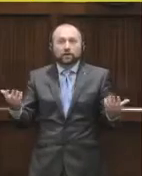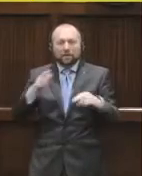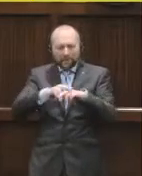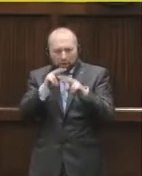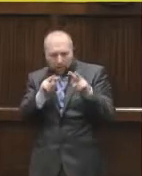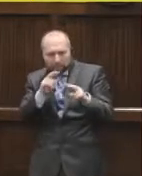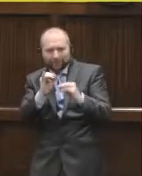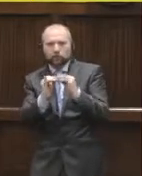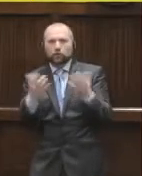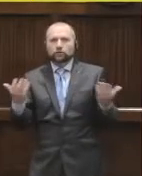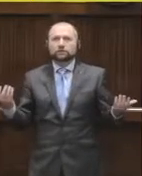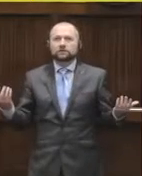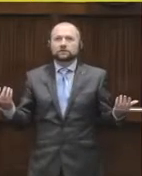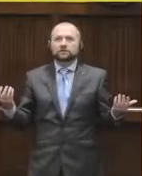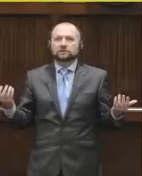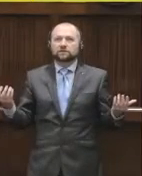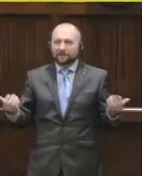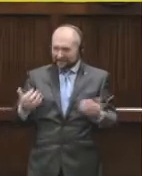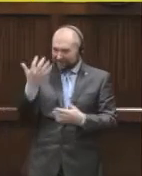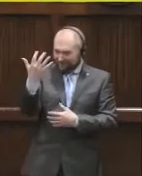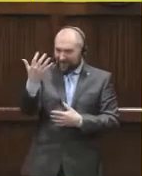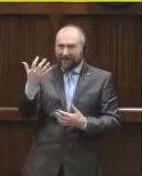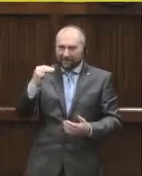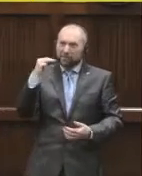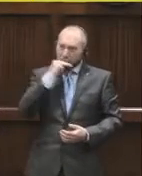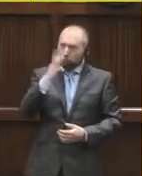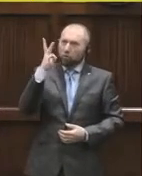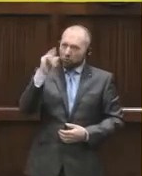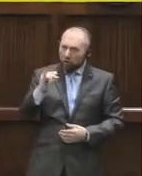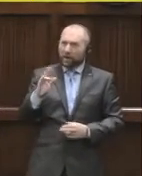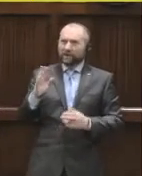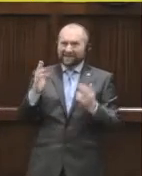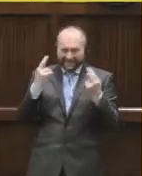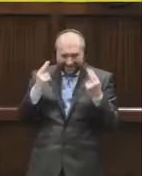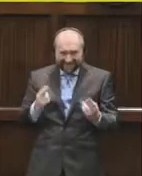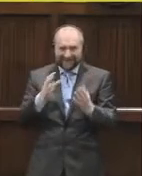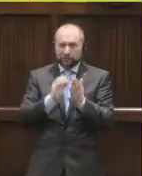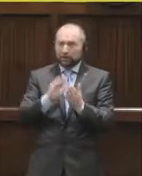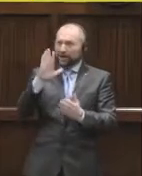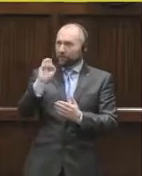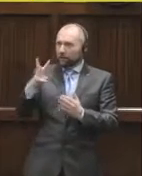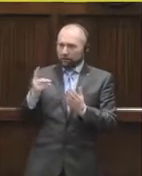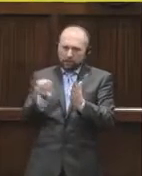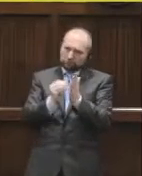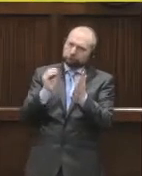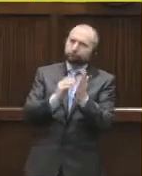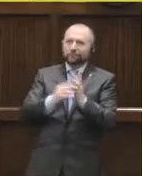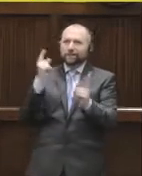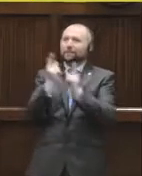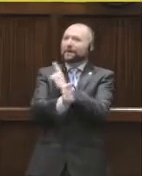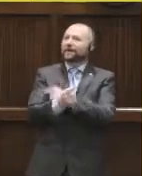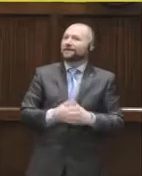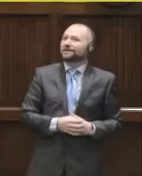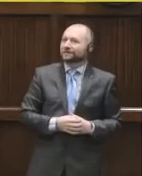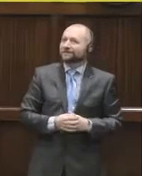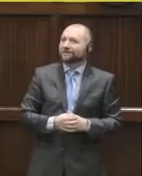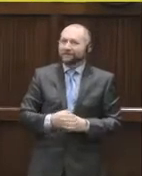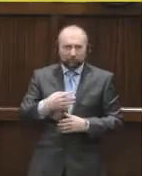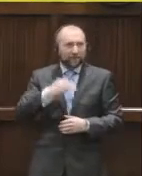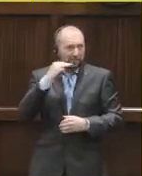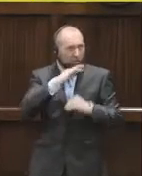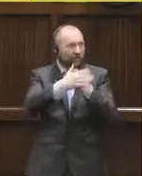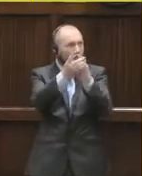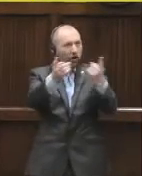And there are just 5 reasons why this bill is so incredibly important to all of you and those that